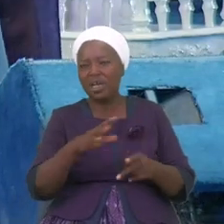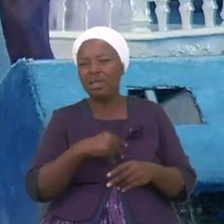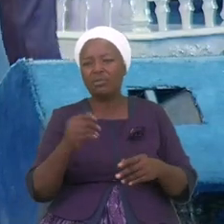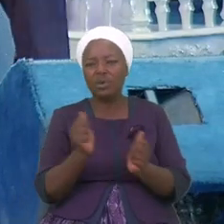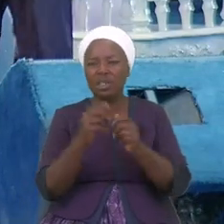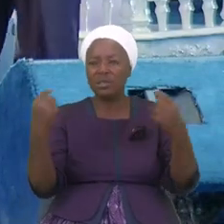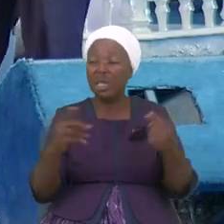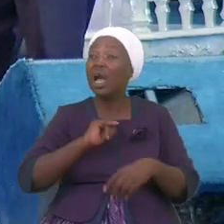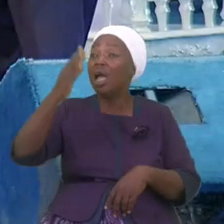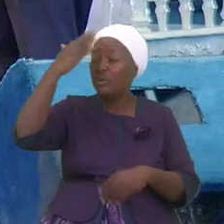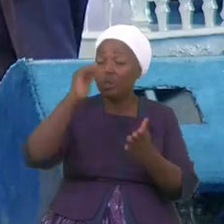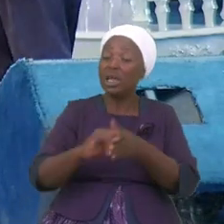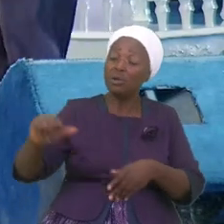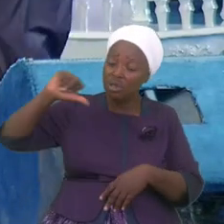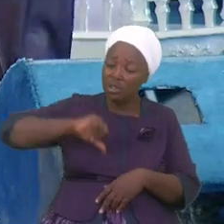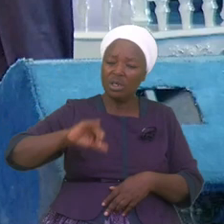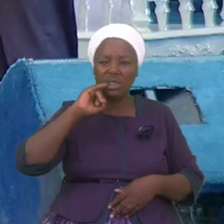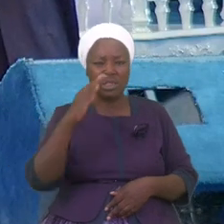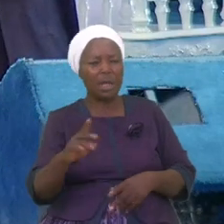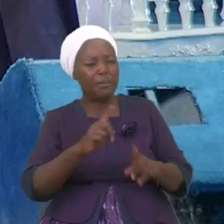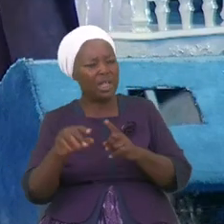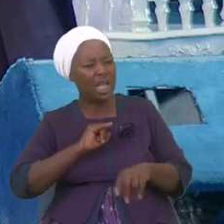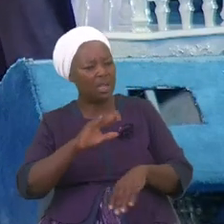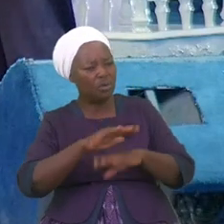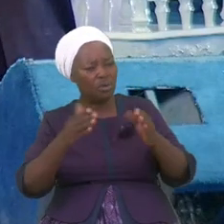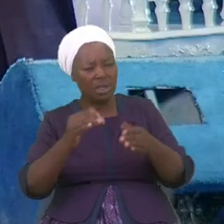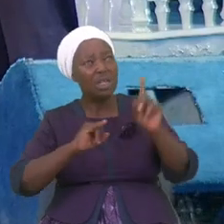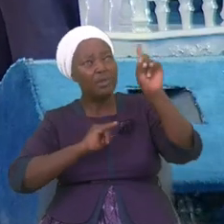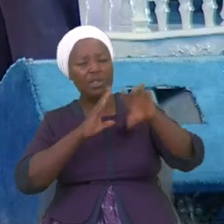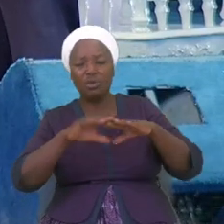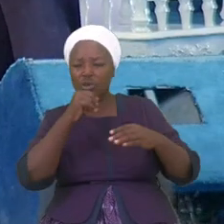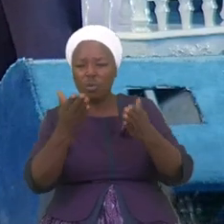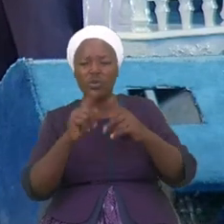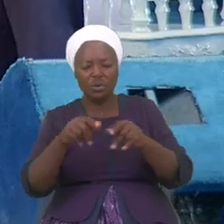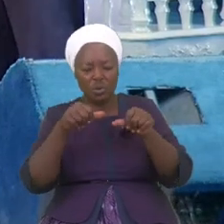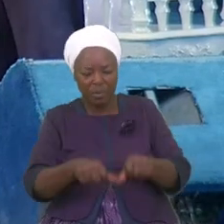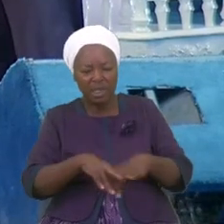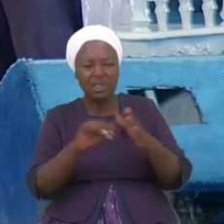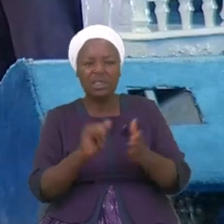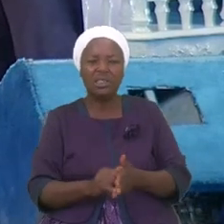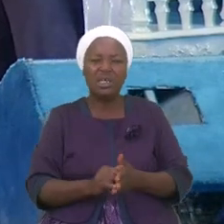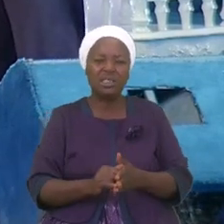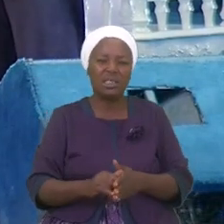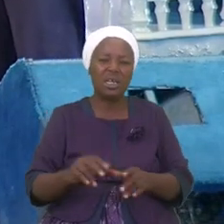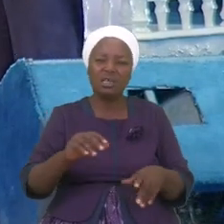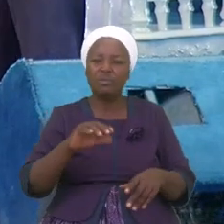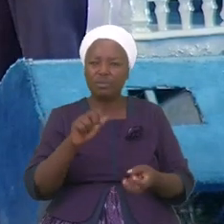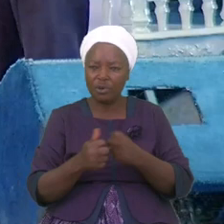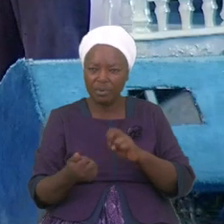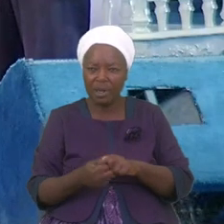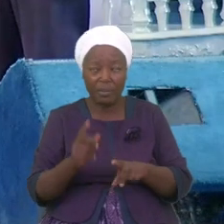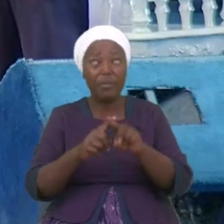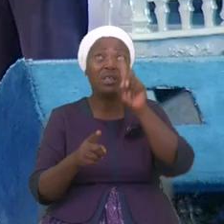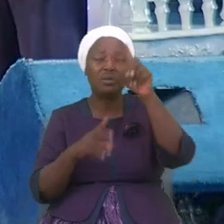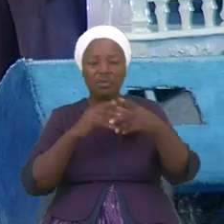is there, but I don't want you to remain in that guilt and condemnation. It will turn your life around. It said,